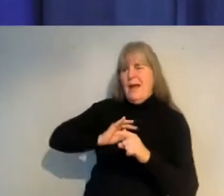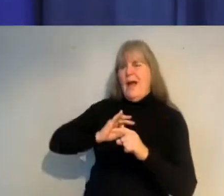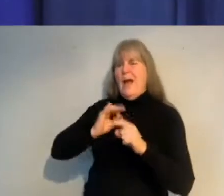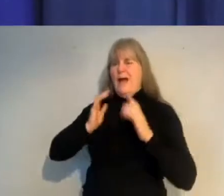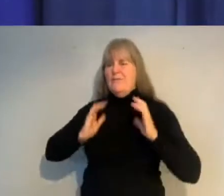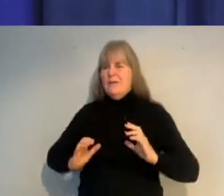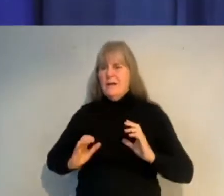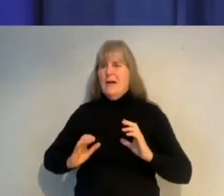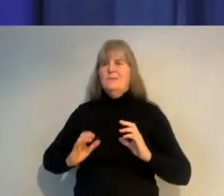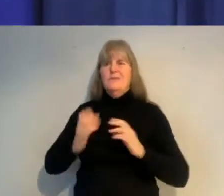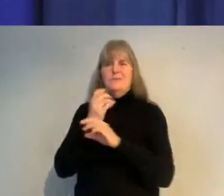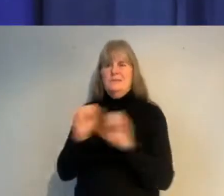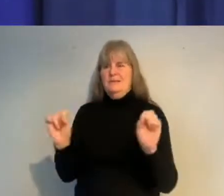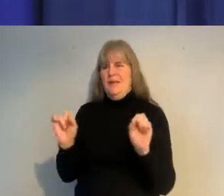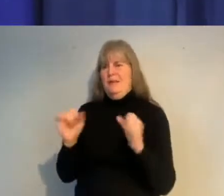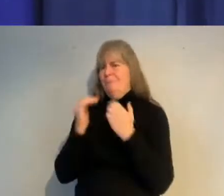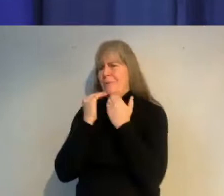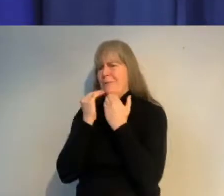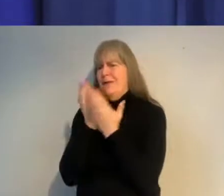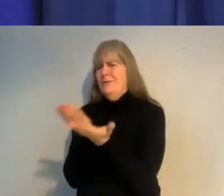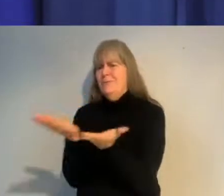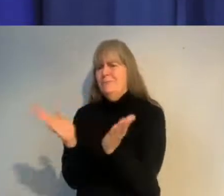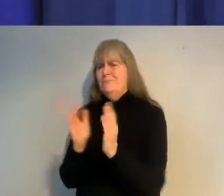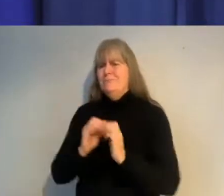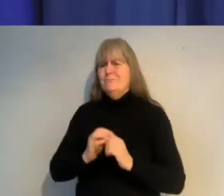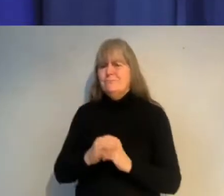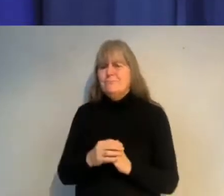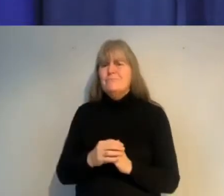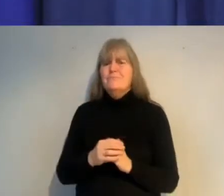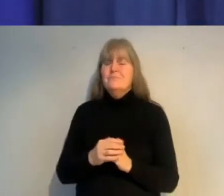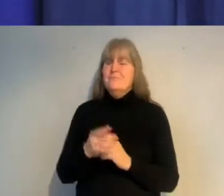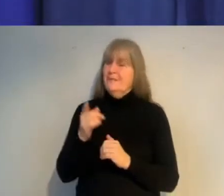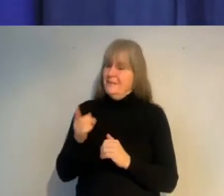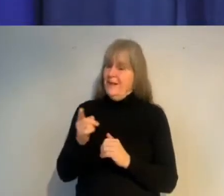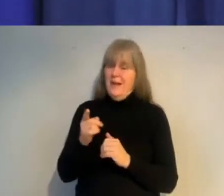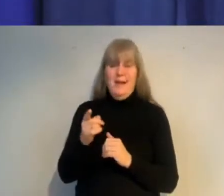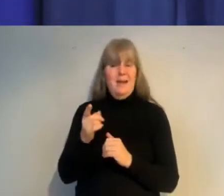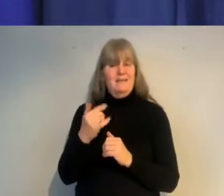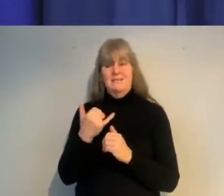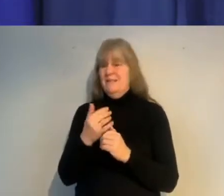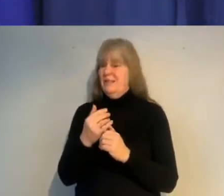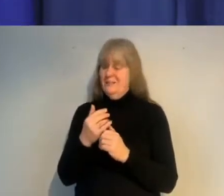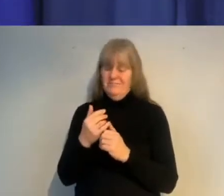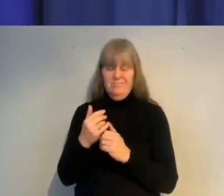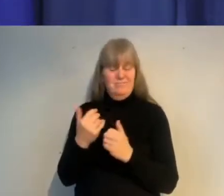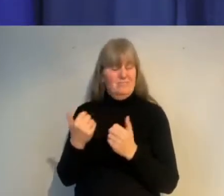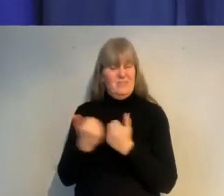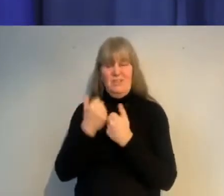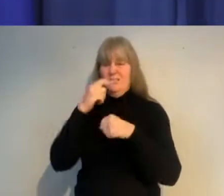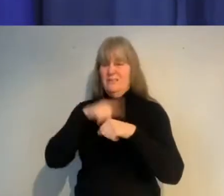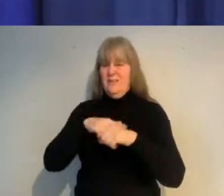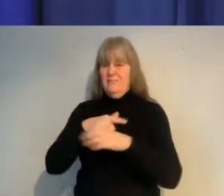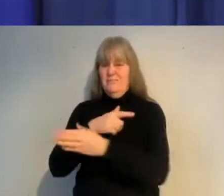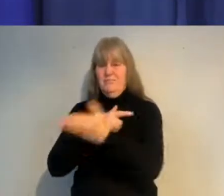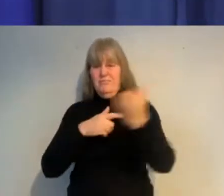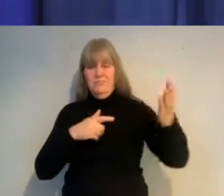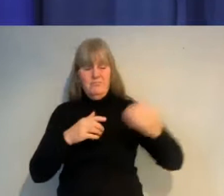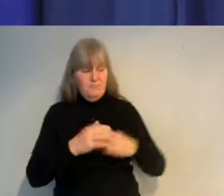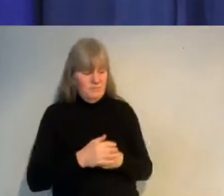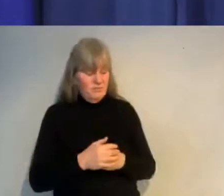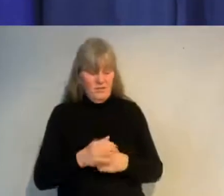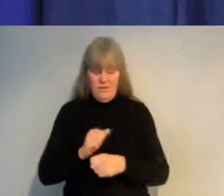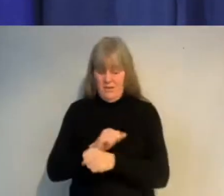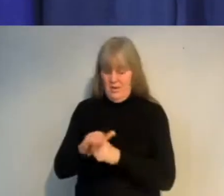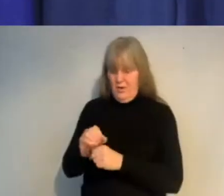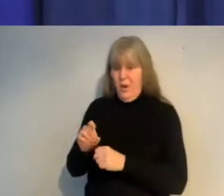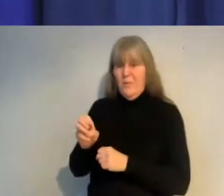protected. These continue to be extremely challenging times. With the new Omicron variant spreading quickly